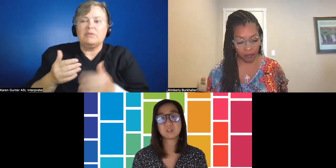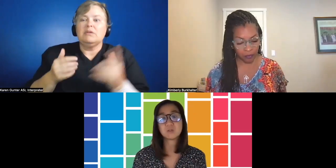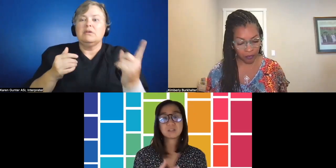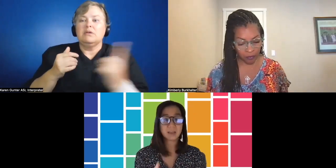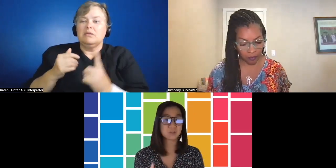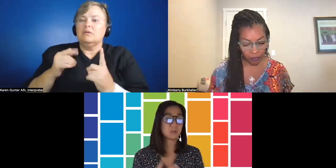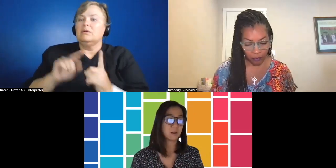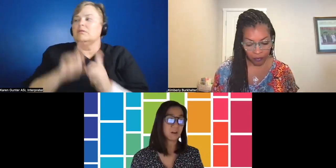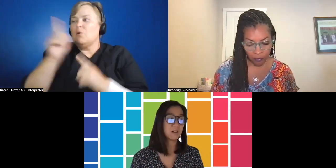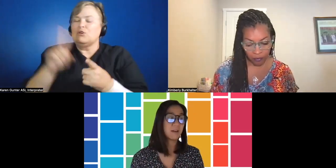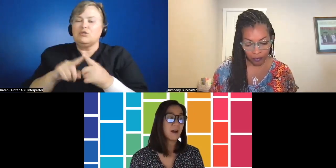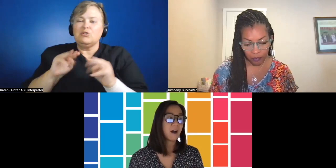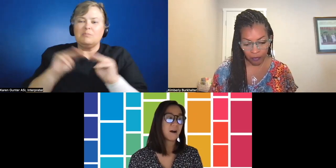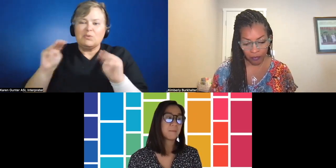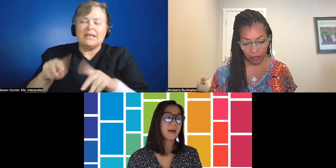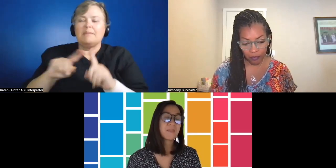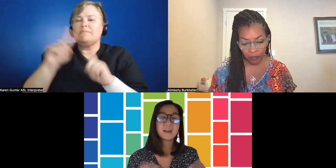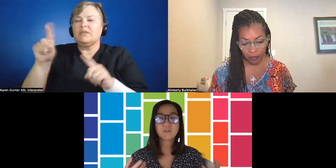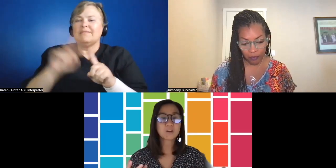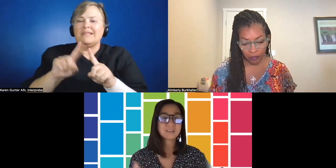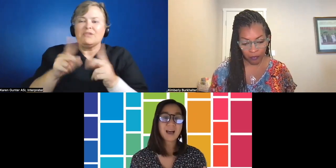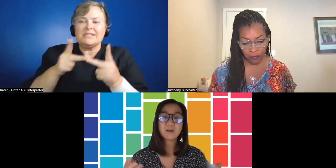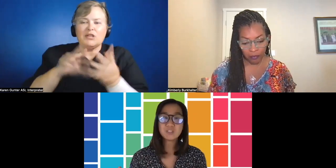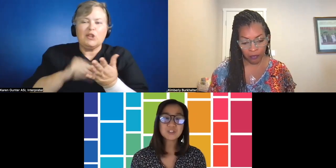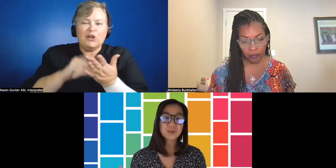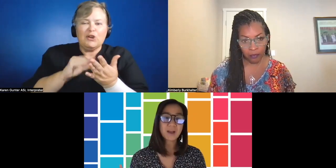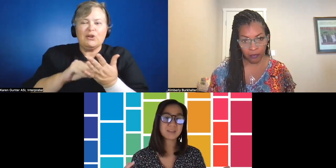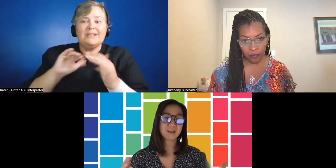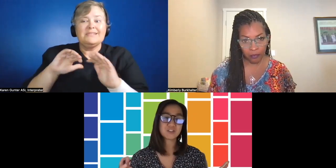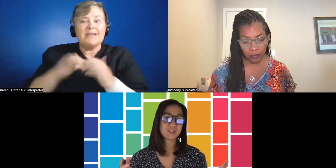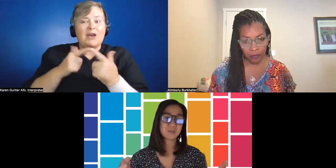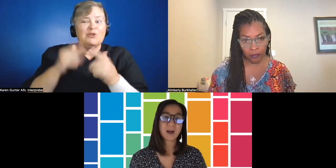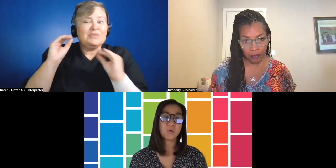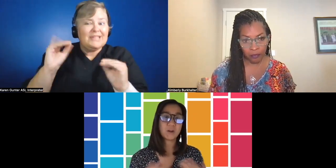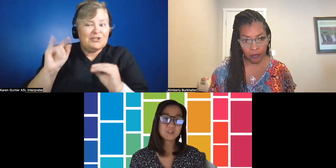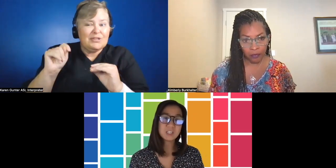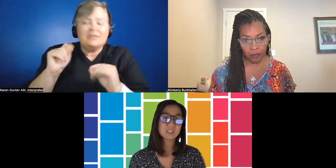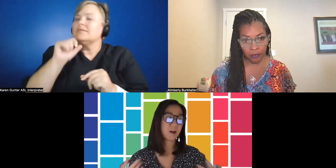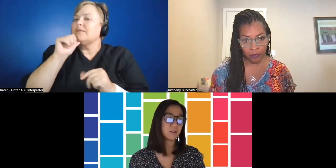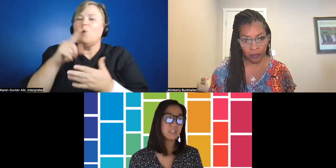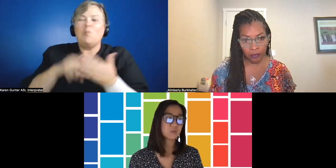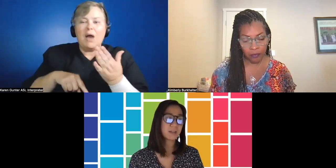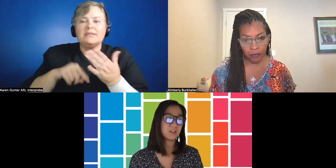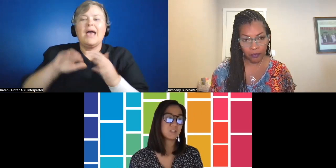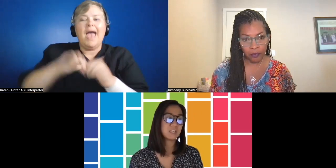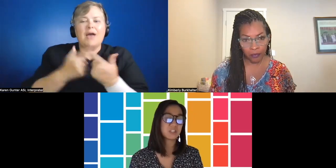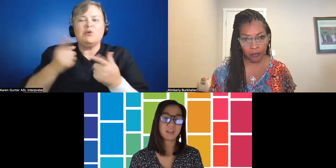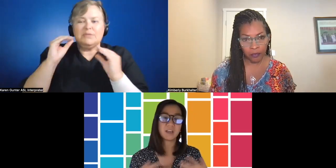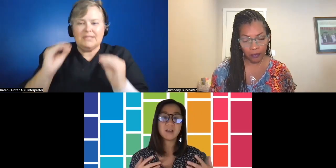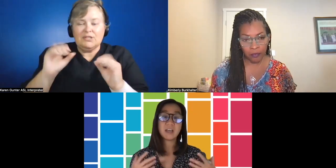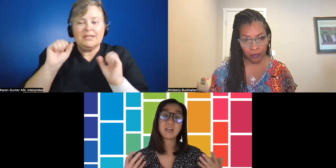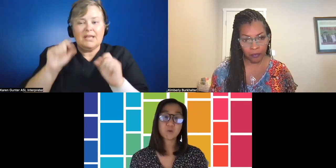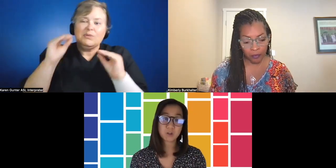museums, to sites to learn? And then of course it's how you teach it, right? It's not just about what you teach, it's how you teach, right? Can you teach